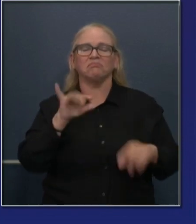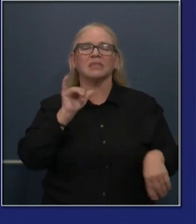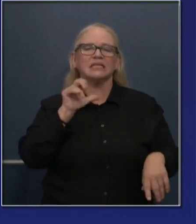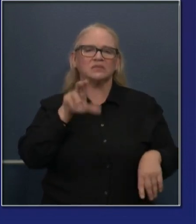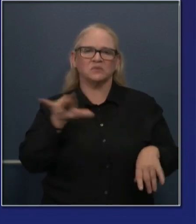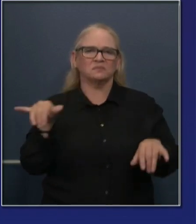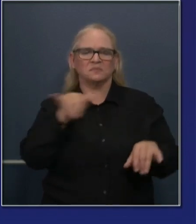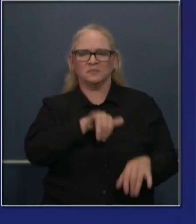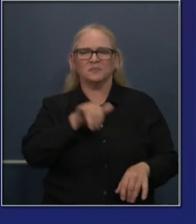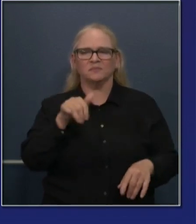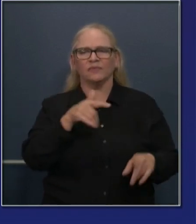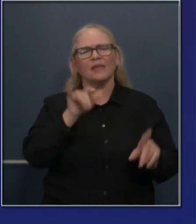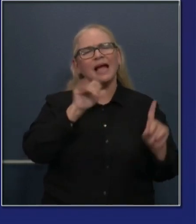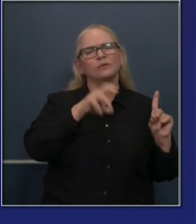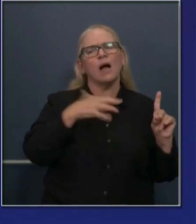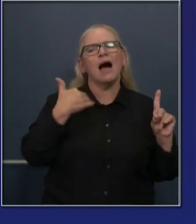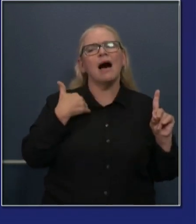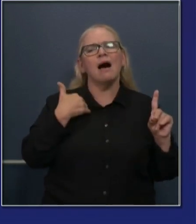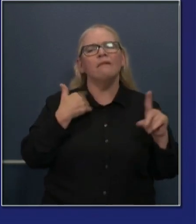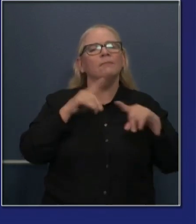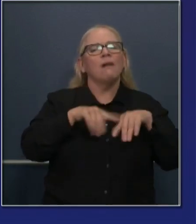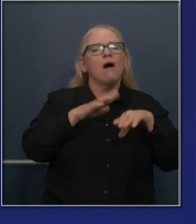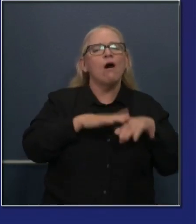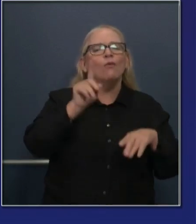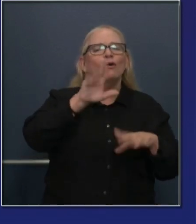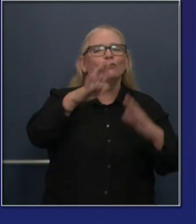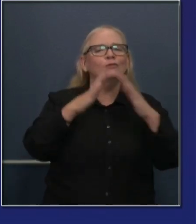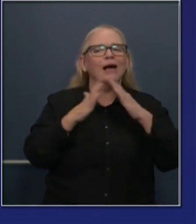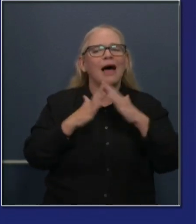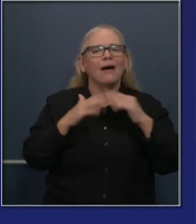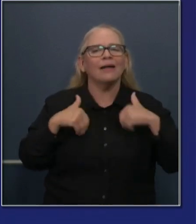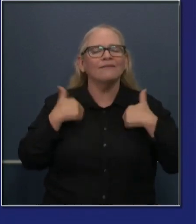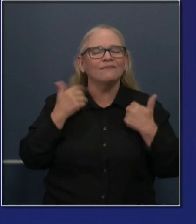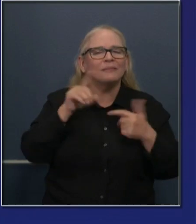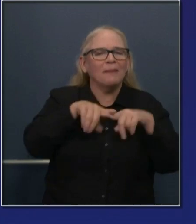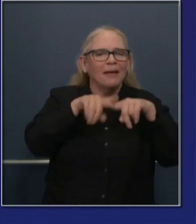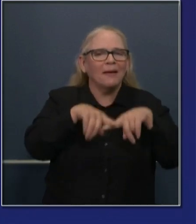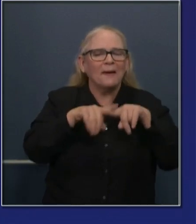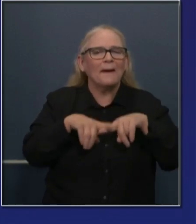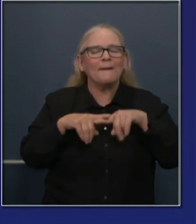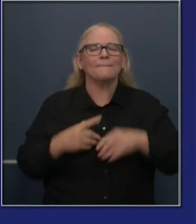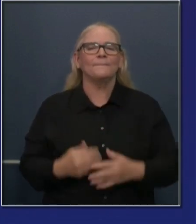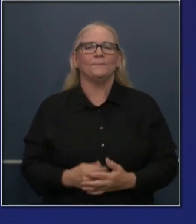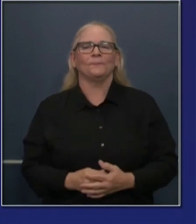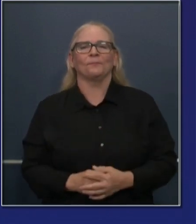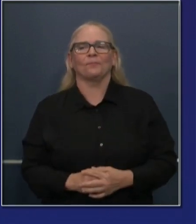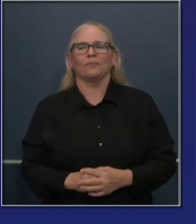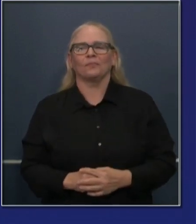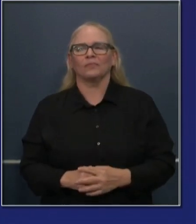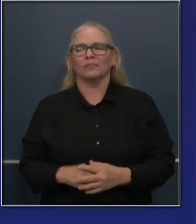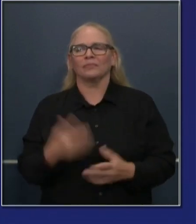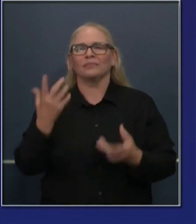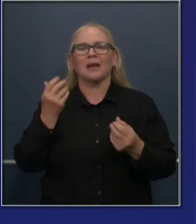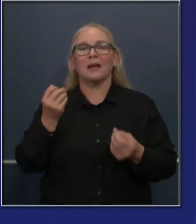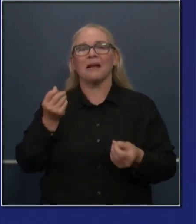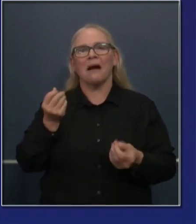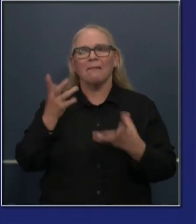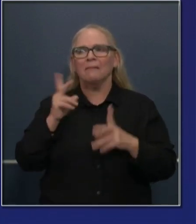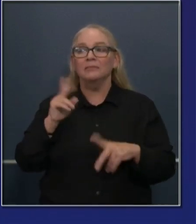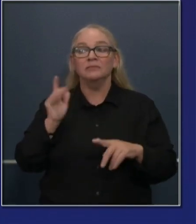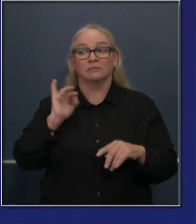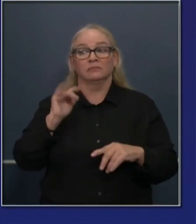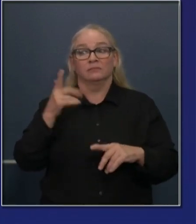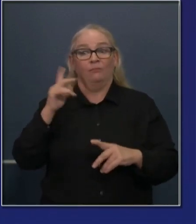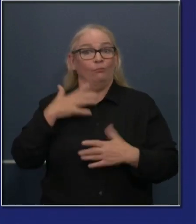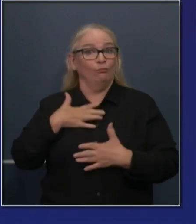in different parts of the state. And this is a point of particular focus for us as it relates to issues of ventilators, as it